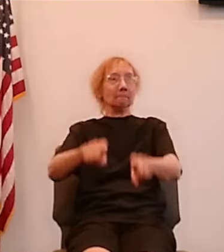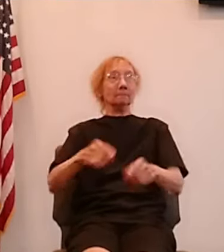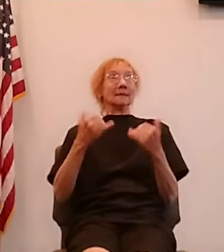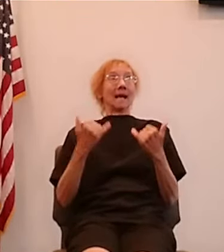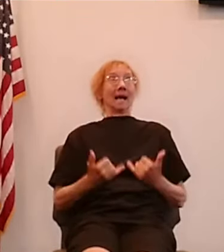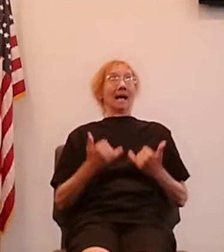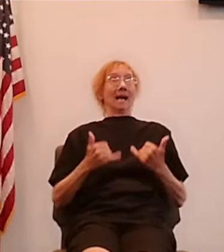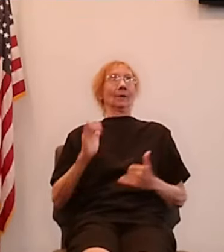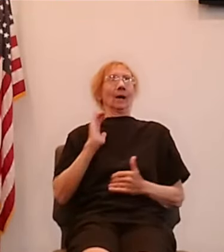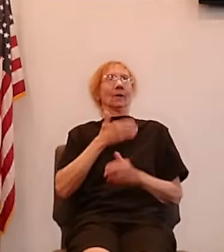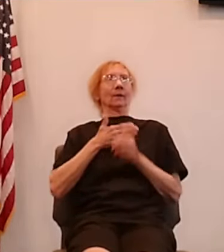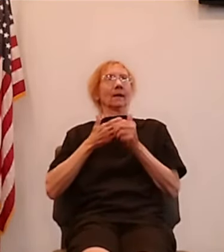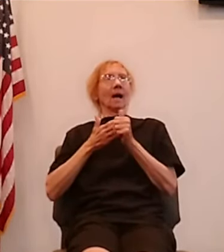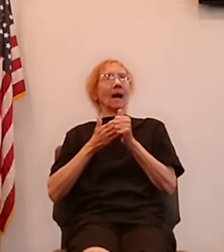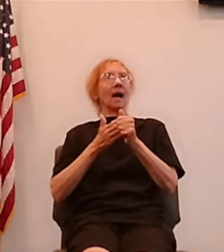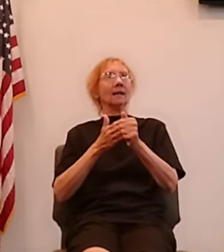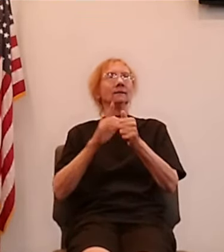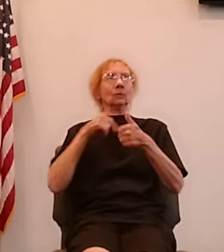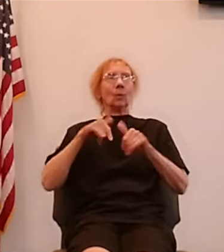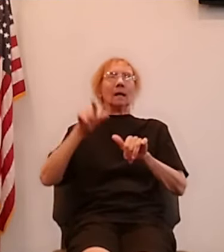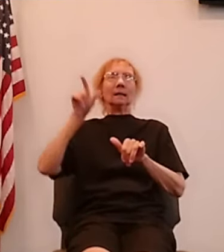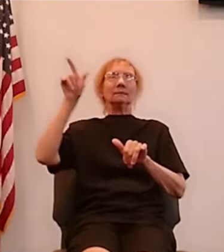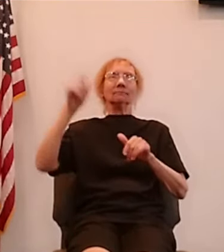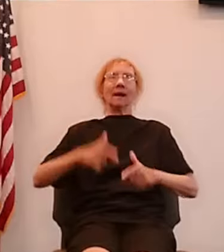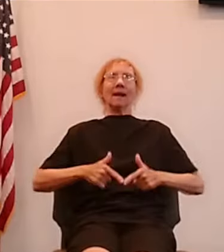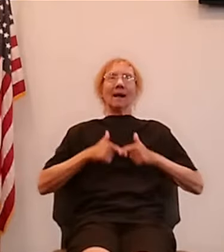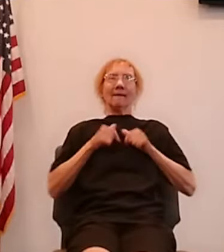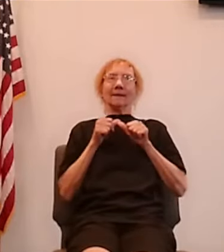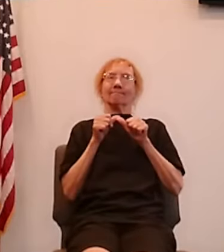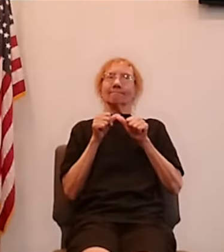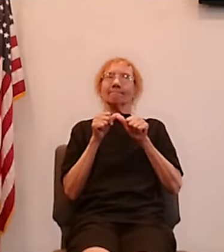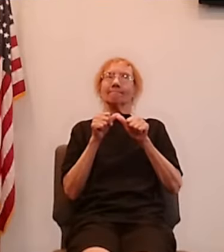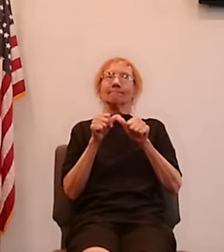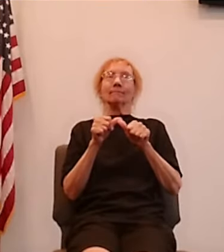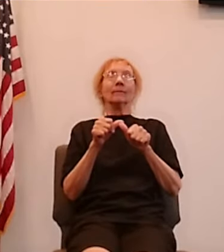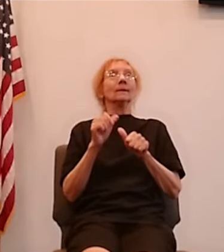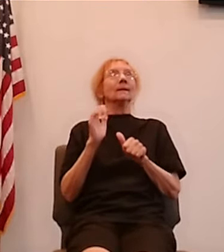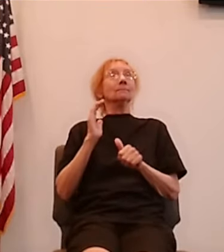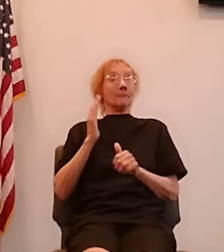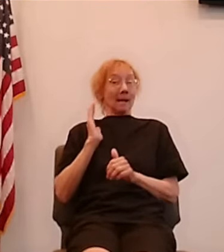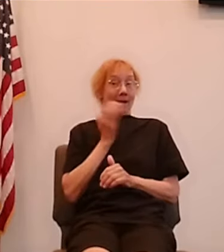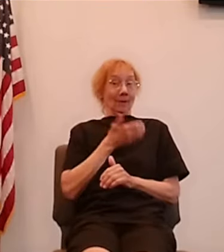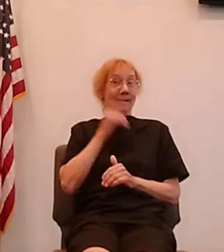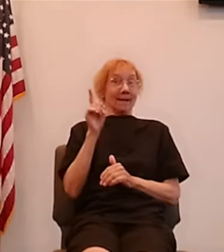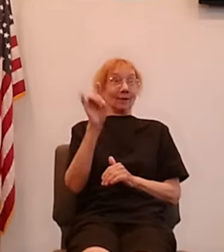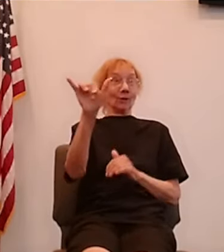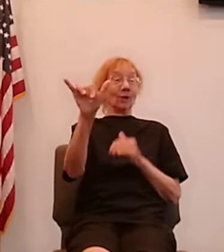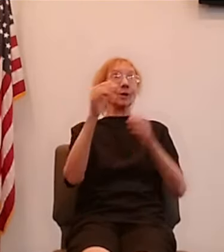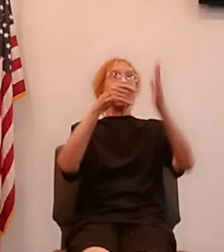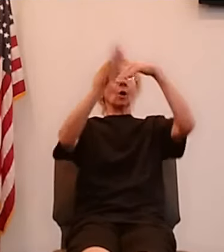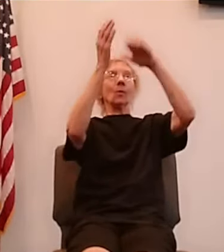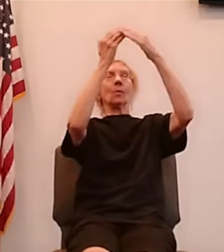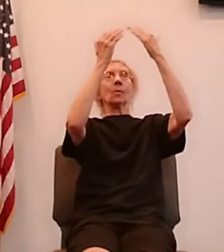thou our guard while troubles last, and our eternal